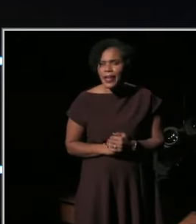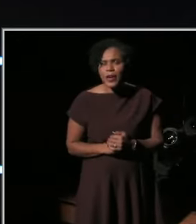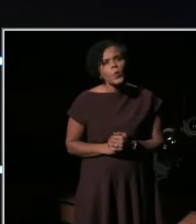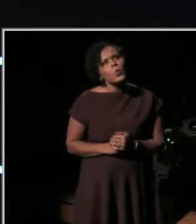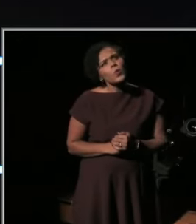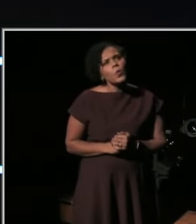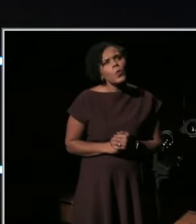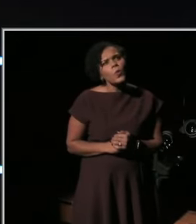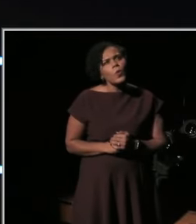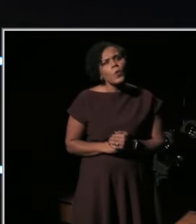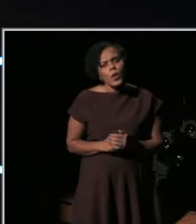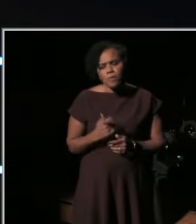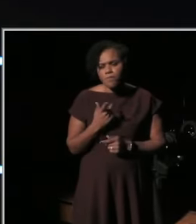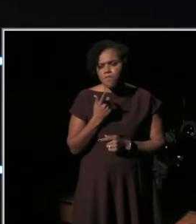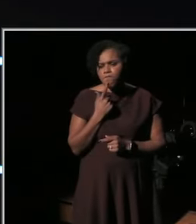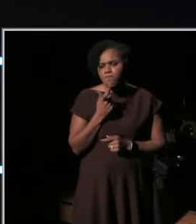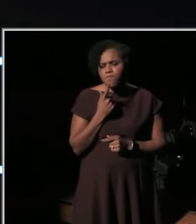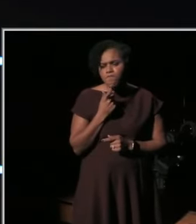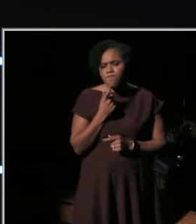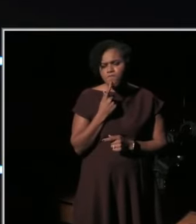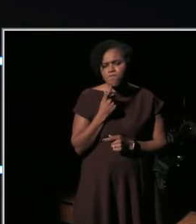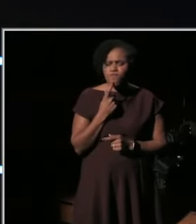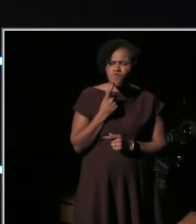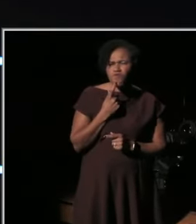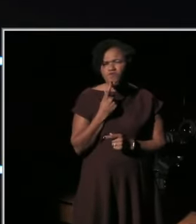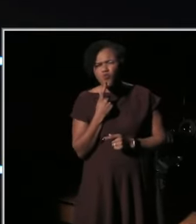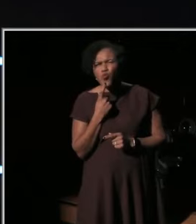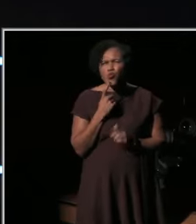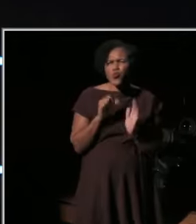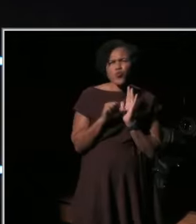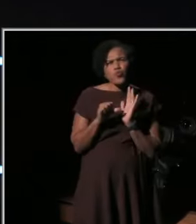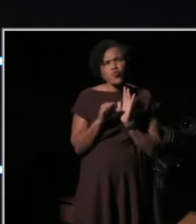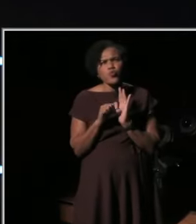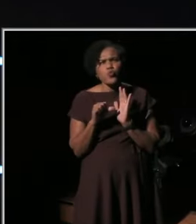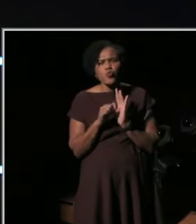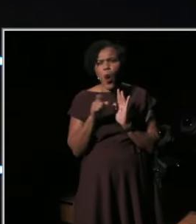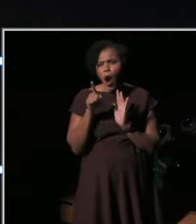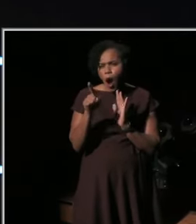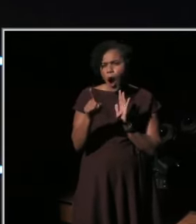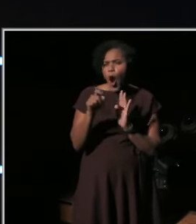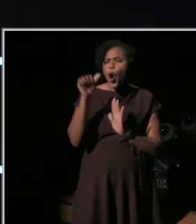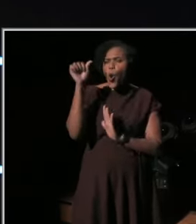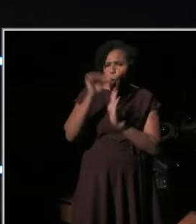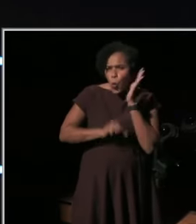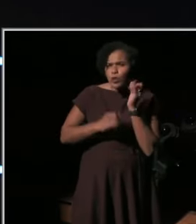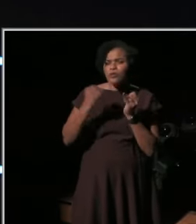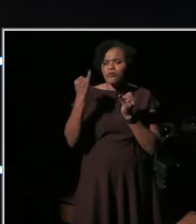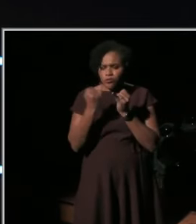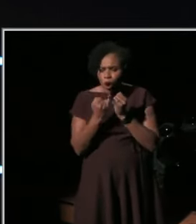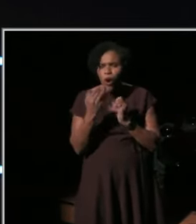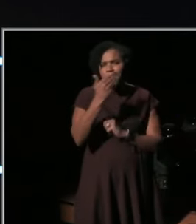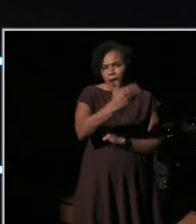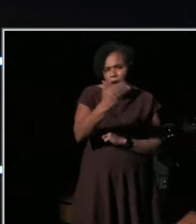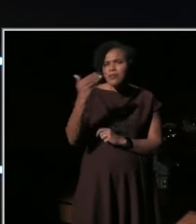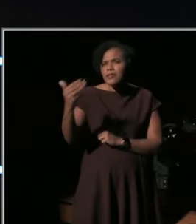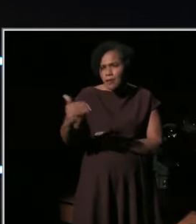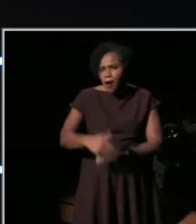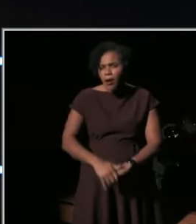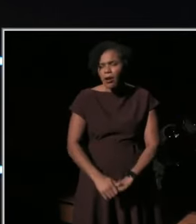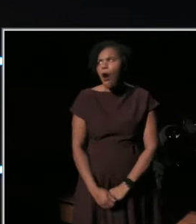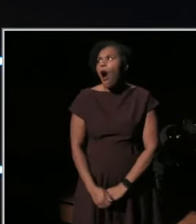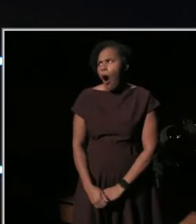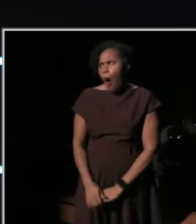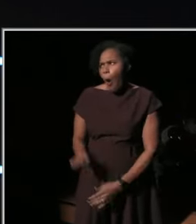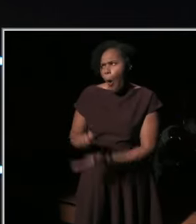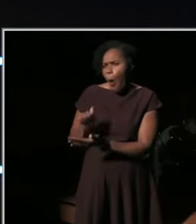there have been a lot, but I'd say Woodstock 99. Oh, god,